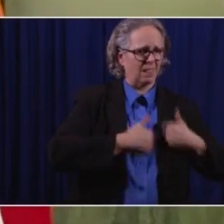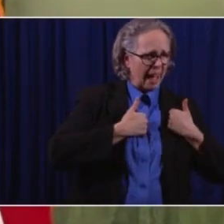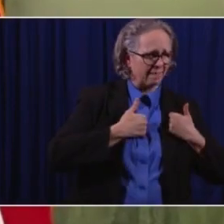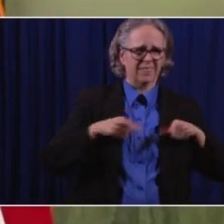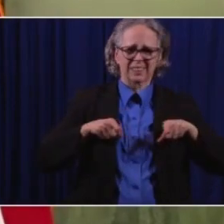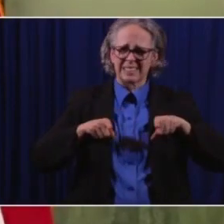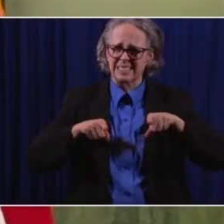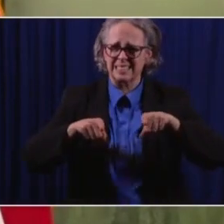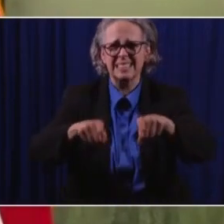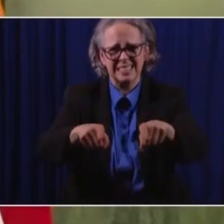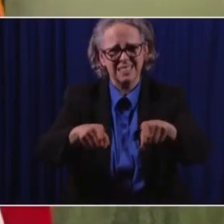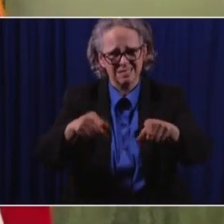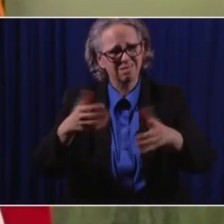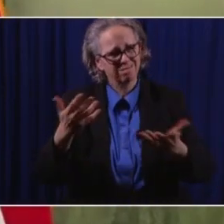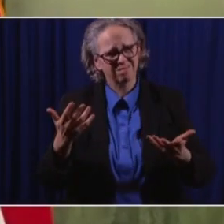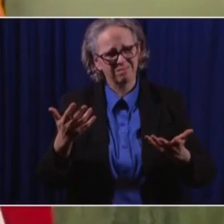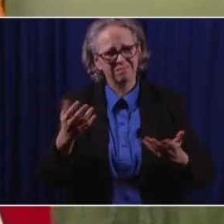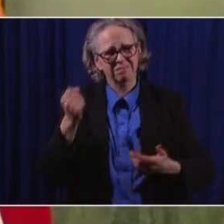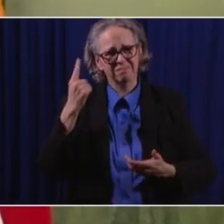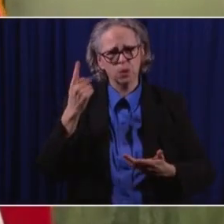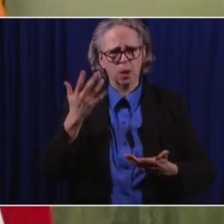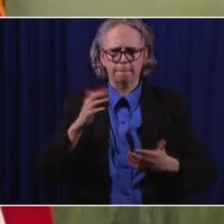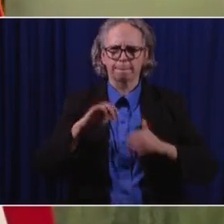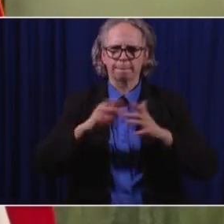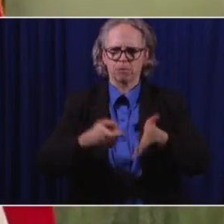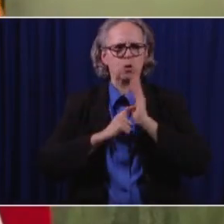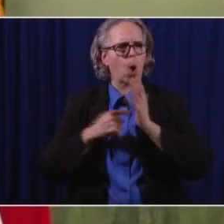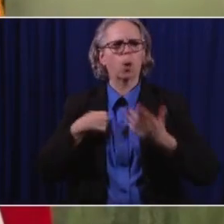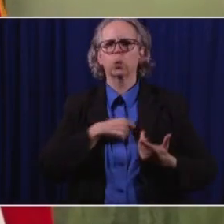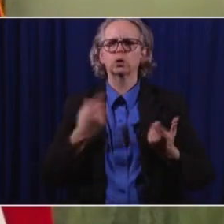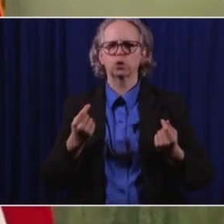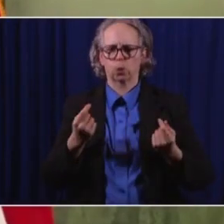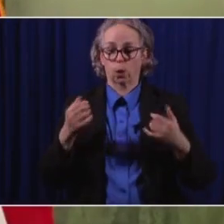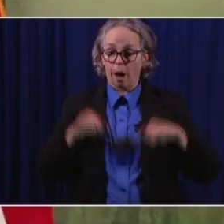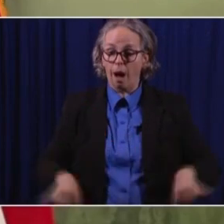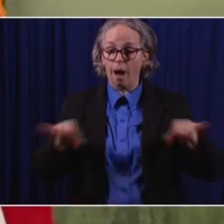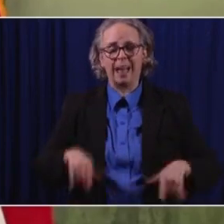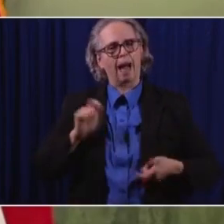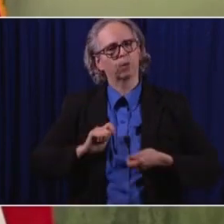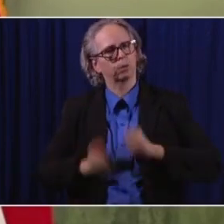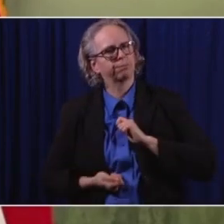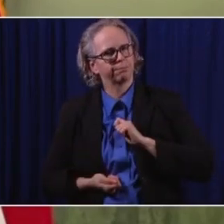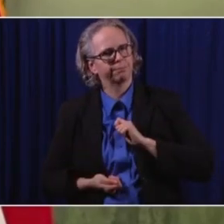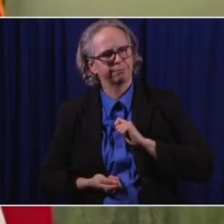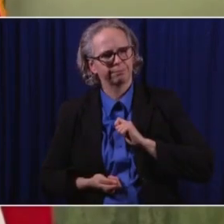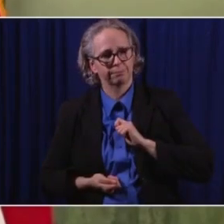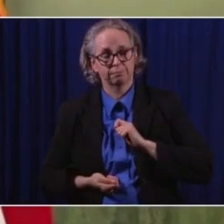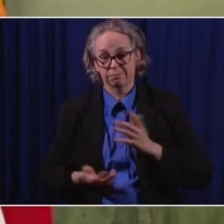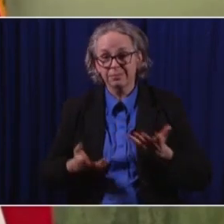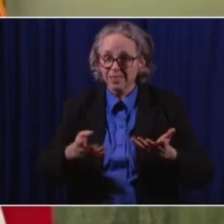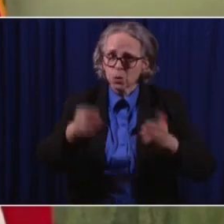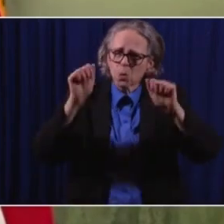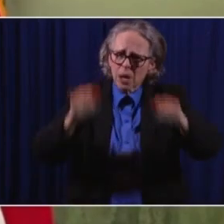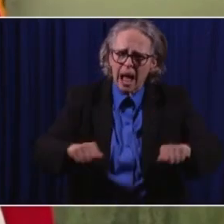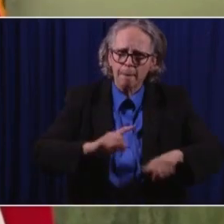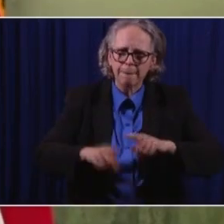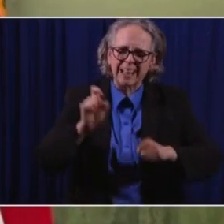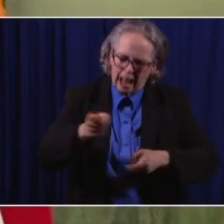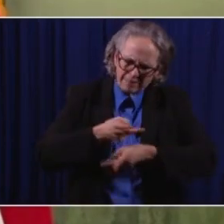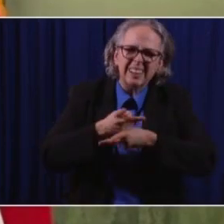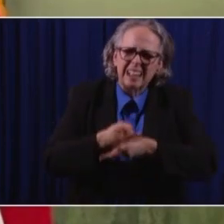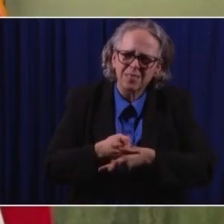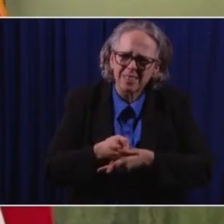virus, but we've just got to be very careful. That may mean reconsidering attending a crowded event, reconsidering